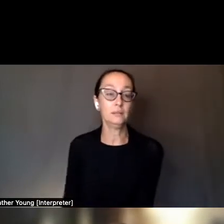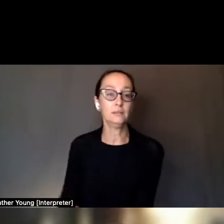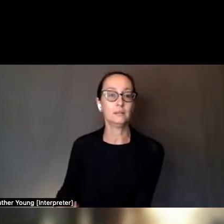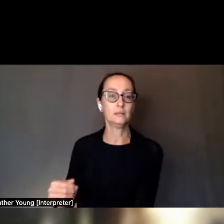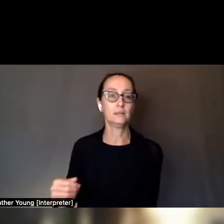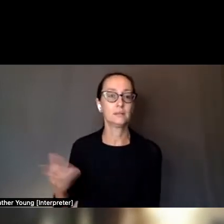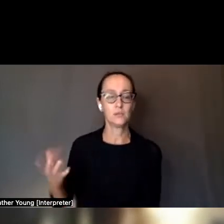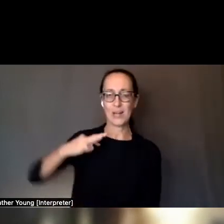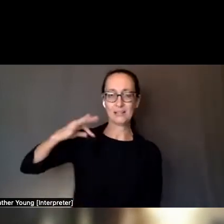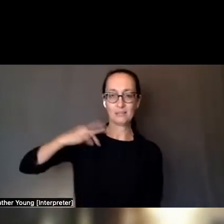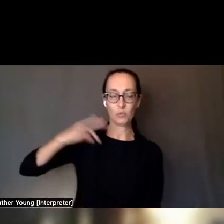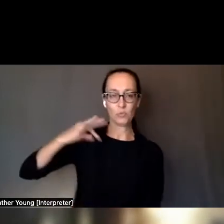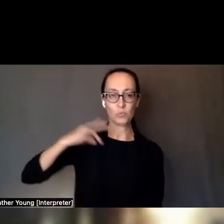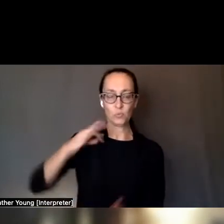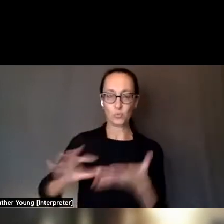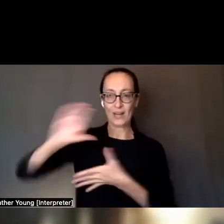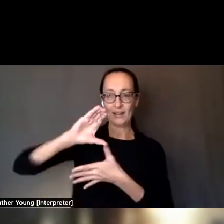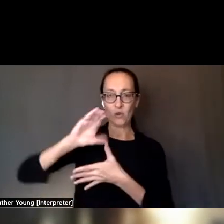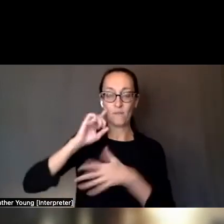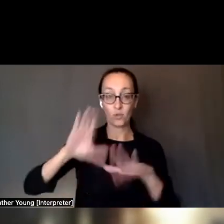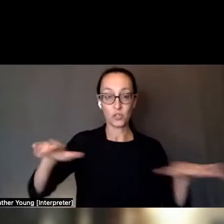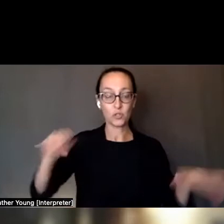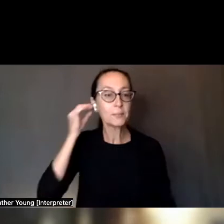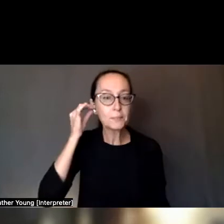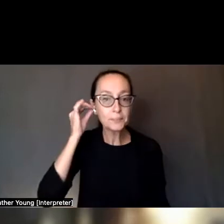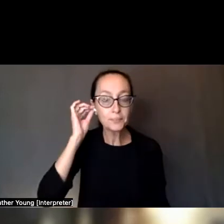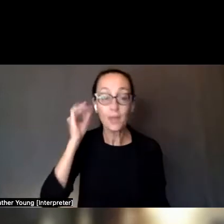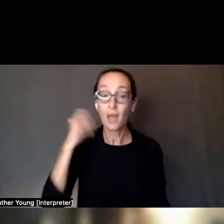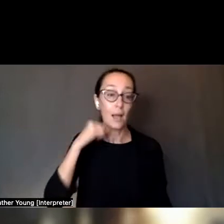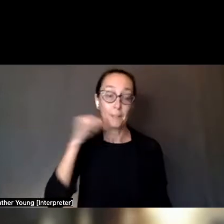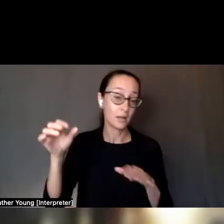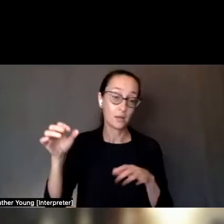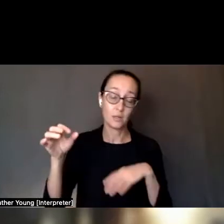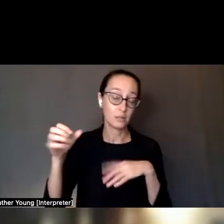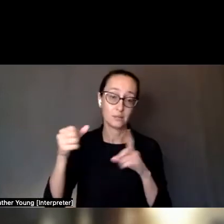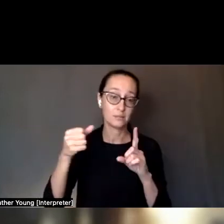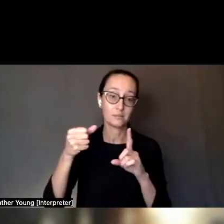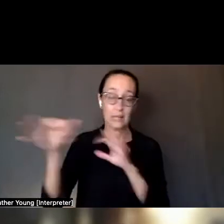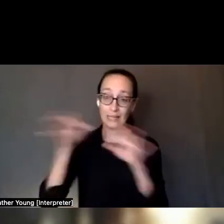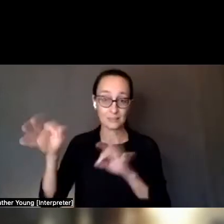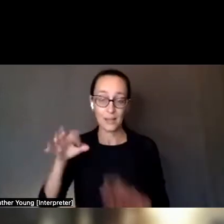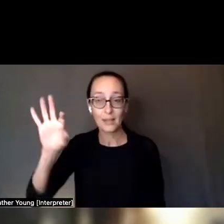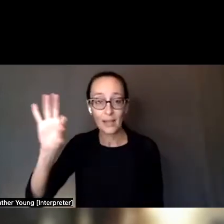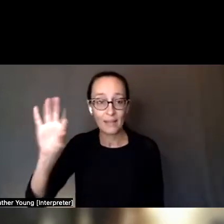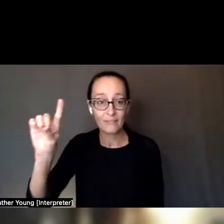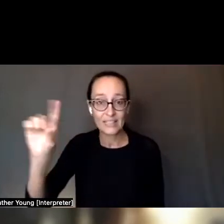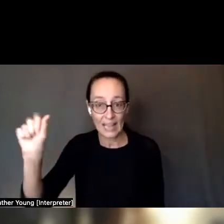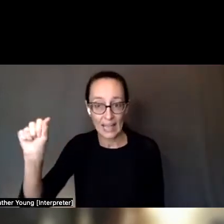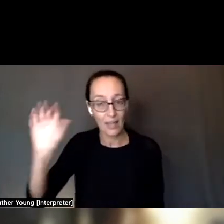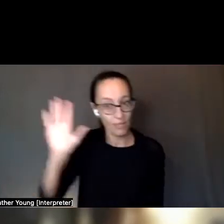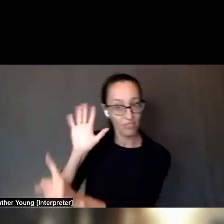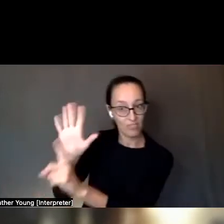children. And I'm not going to go through what the FDA candidacy criteria are,